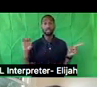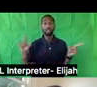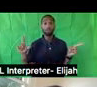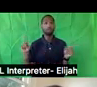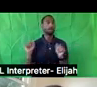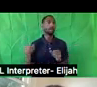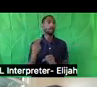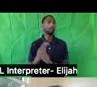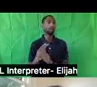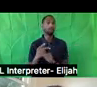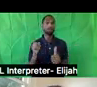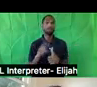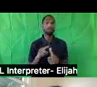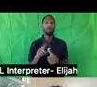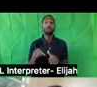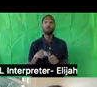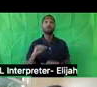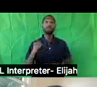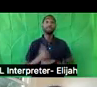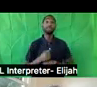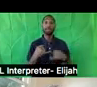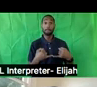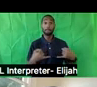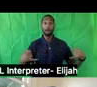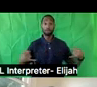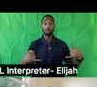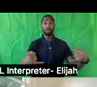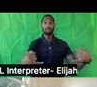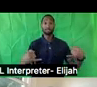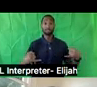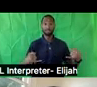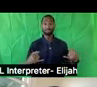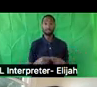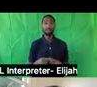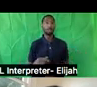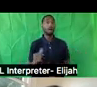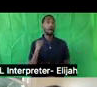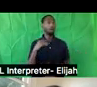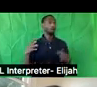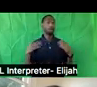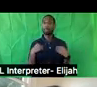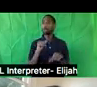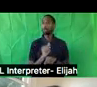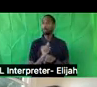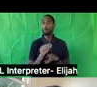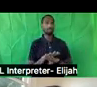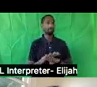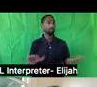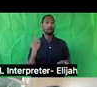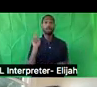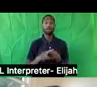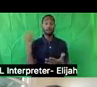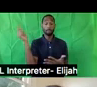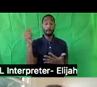use when we are setting a boundary. For example, I will not take on any more work until these tasks